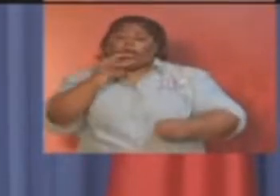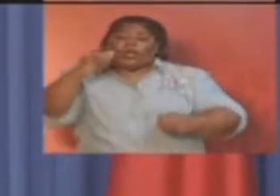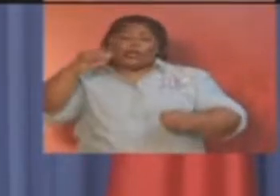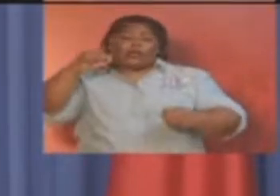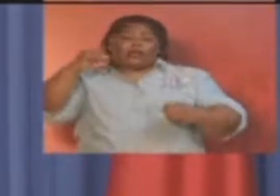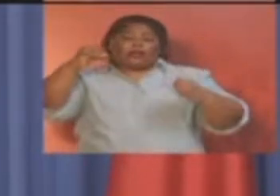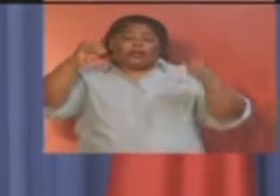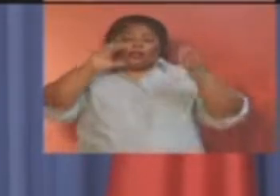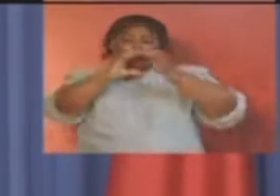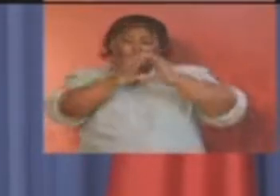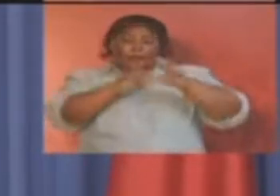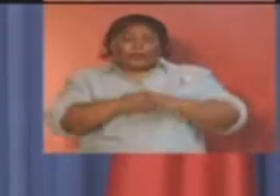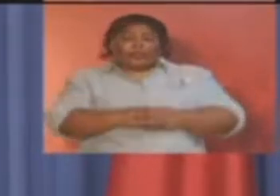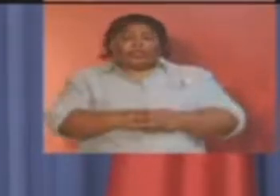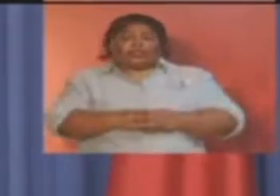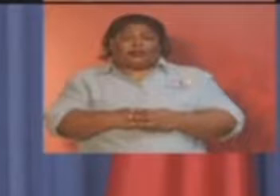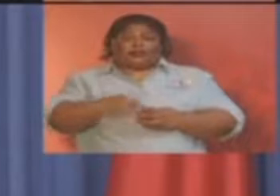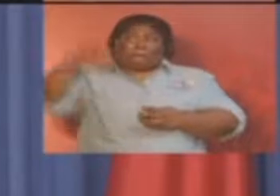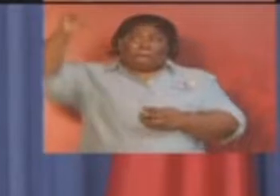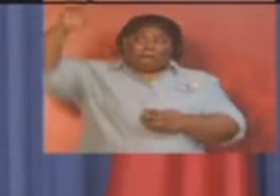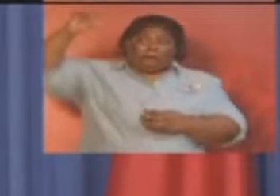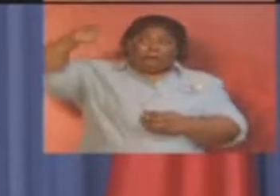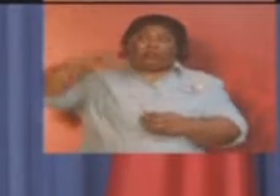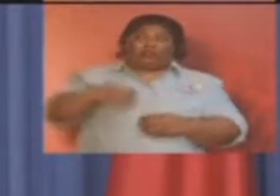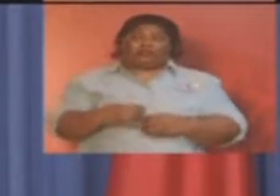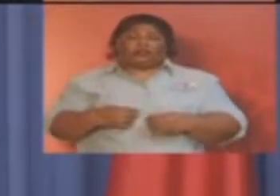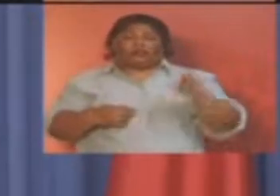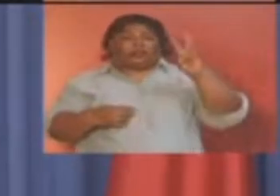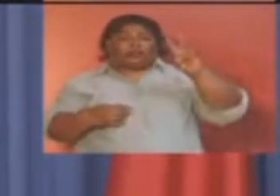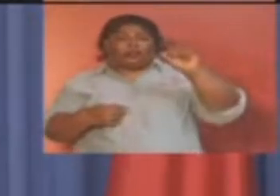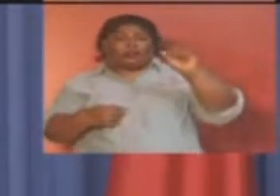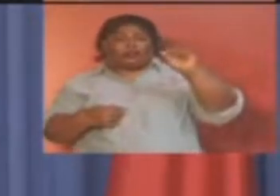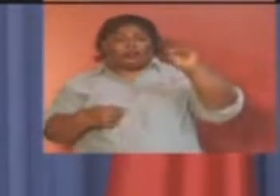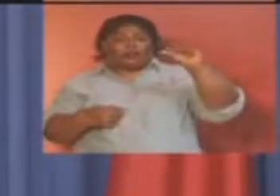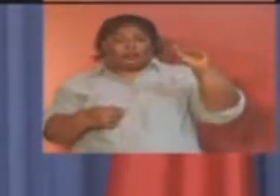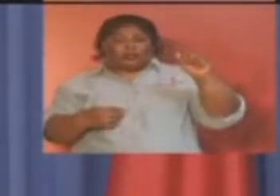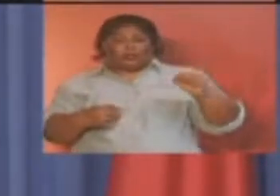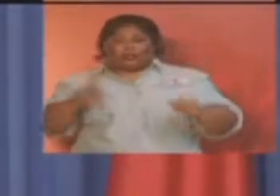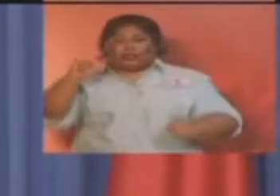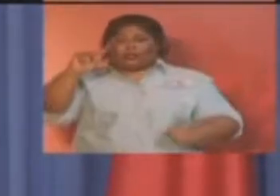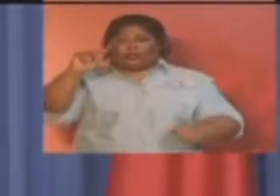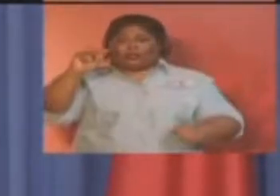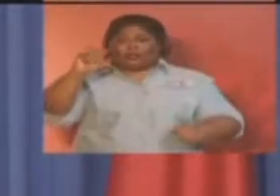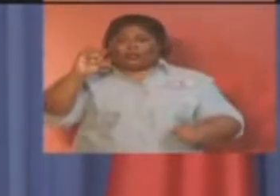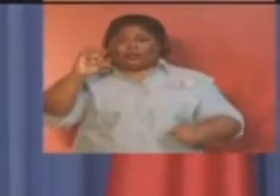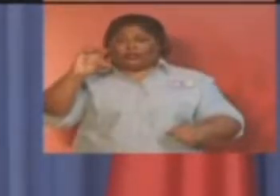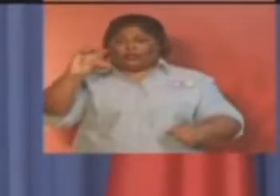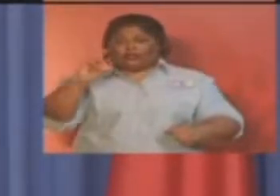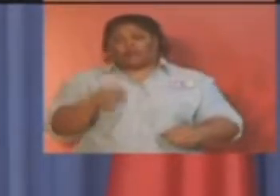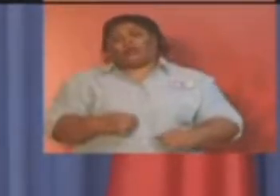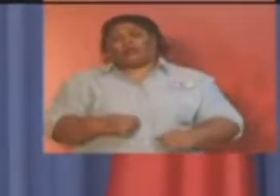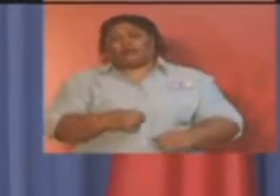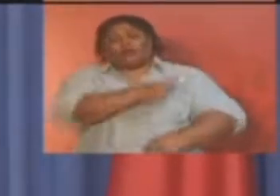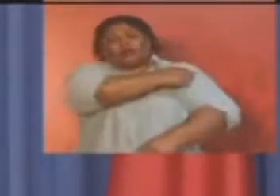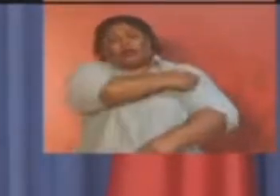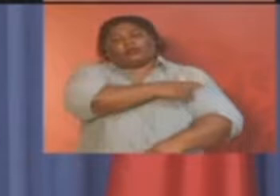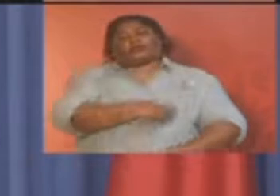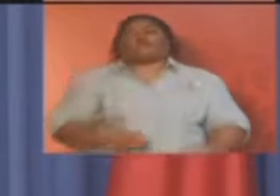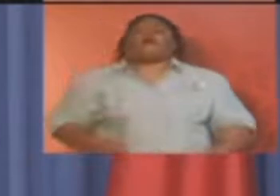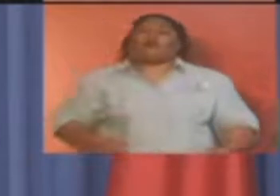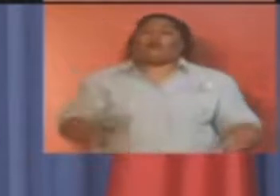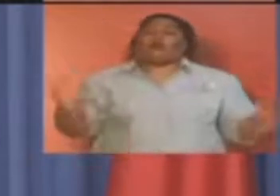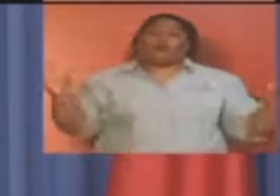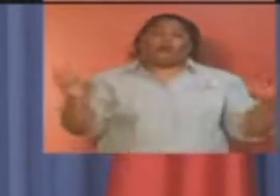telecommunications. The workers in WASA, the workers in TNTech, our health services, of course. One of the distinctions with our